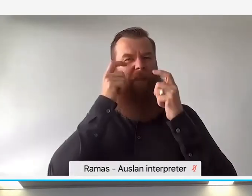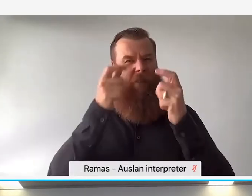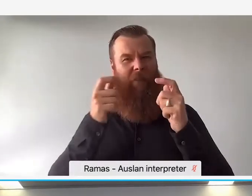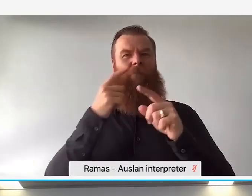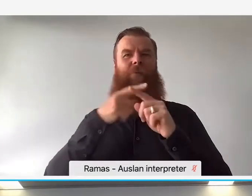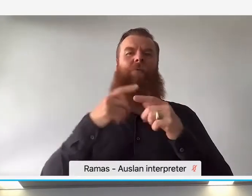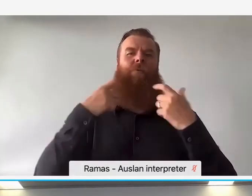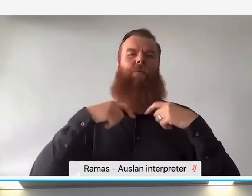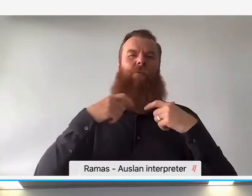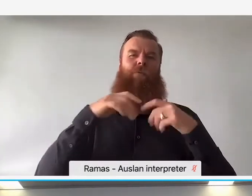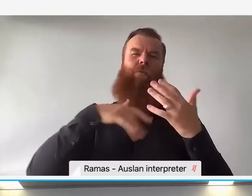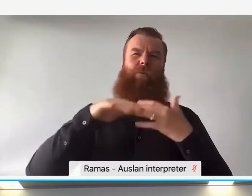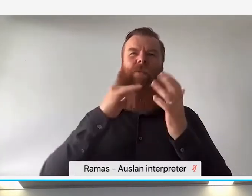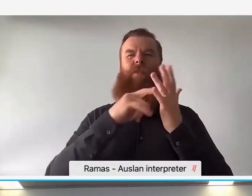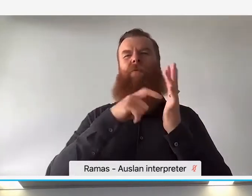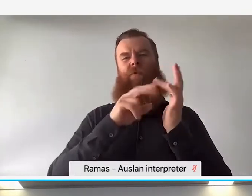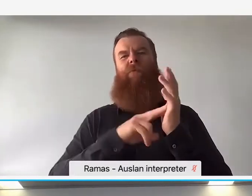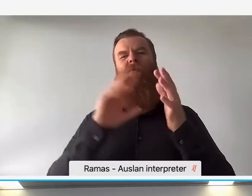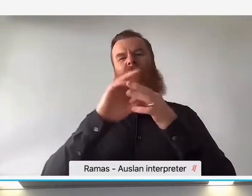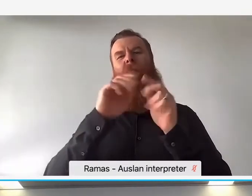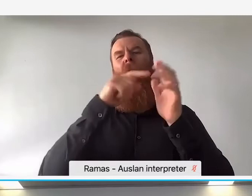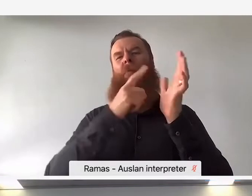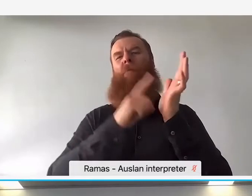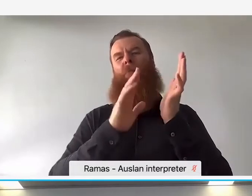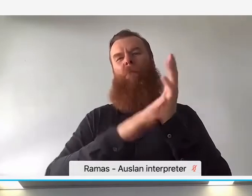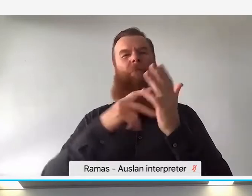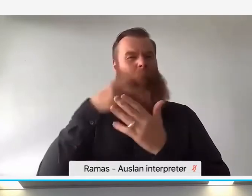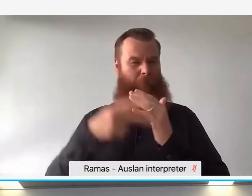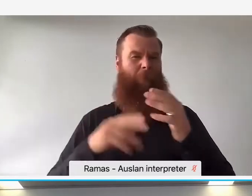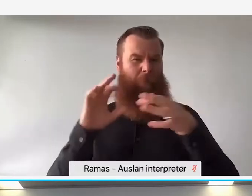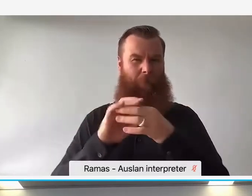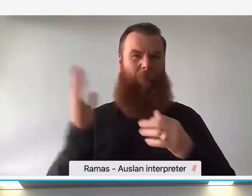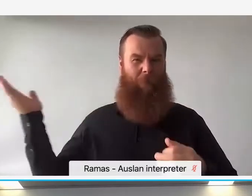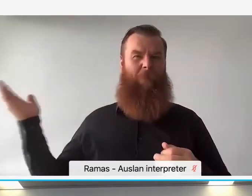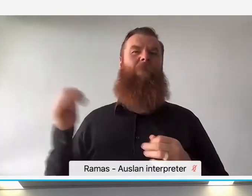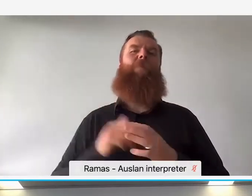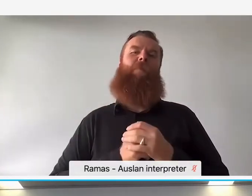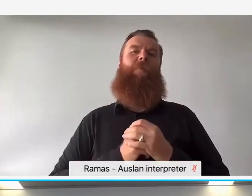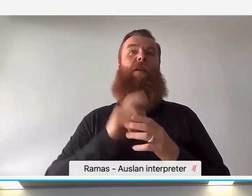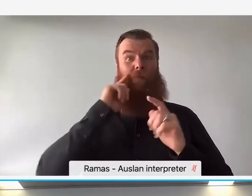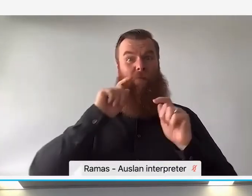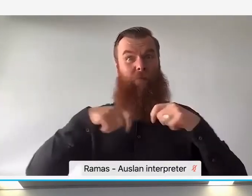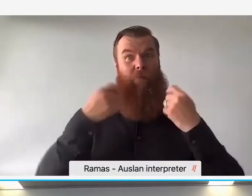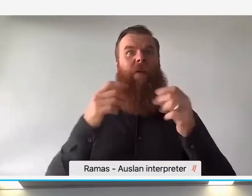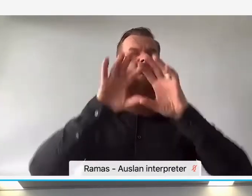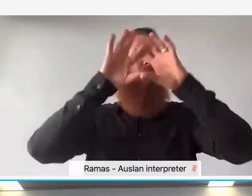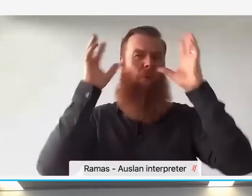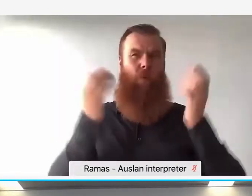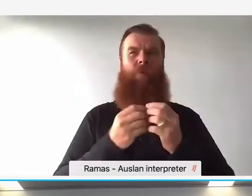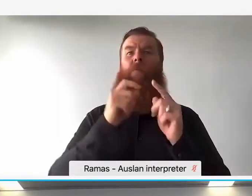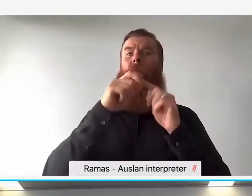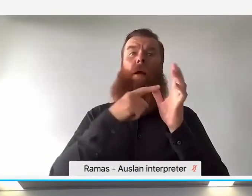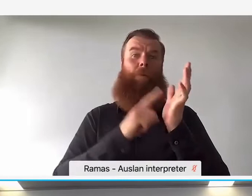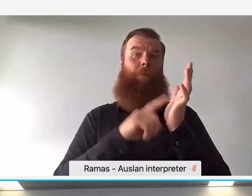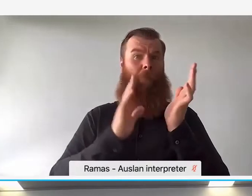Facility. Today I'm going to give you a brief employers overview of the PALM scheme. And prior to joining the